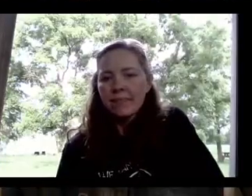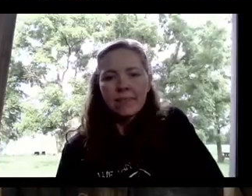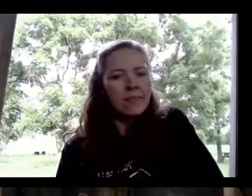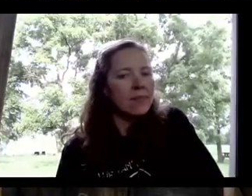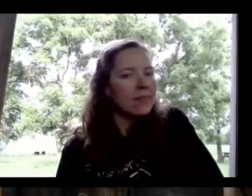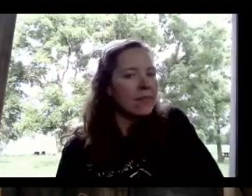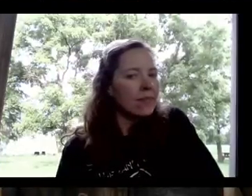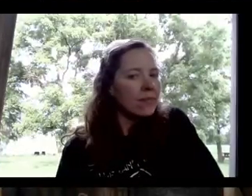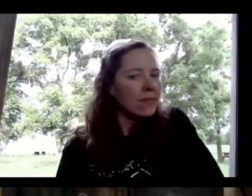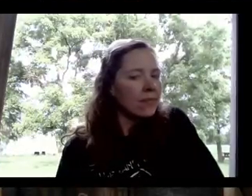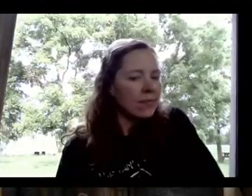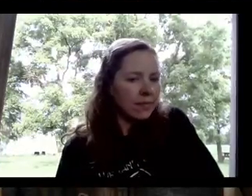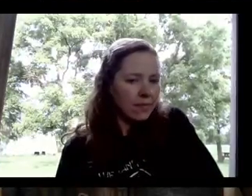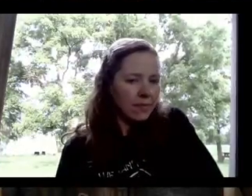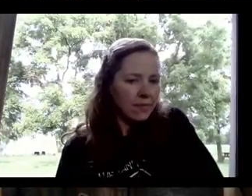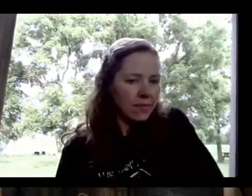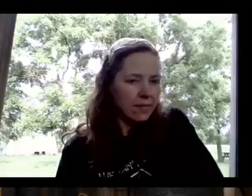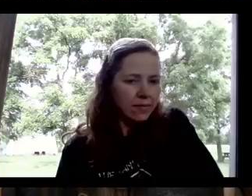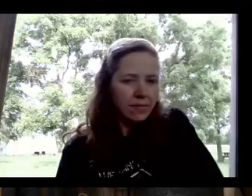hot.